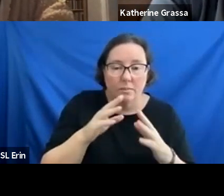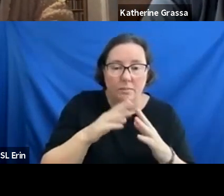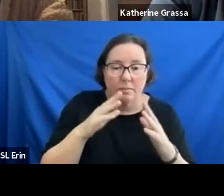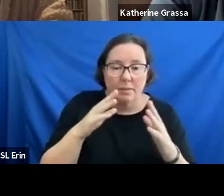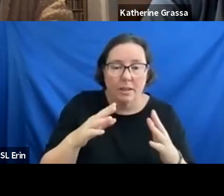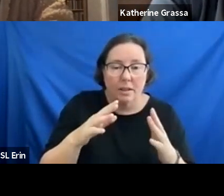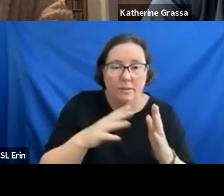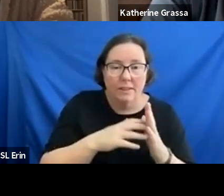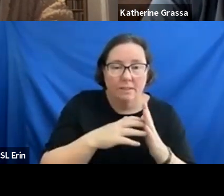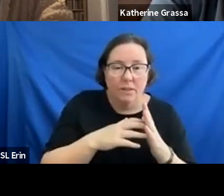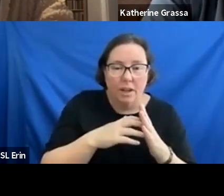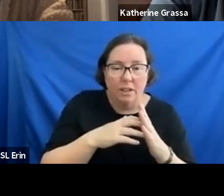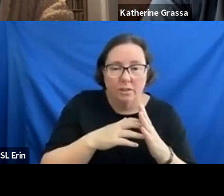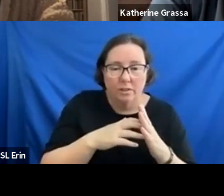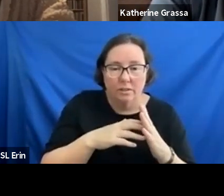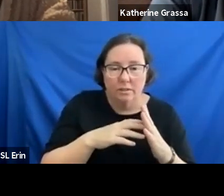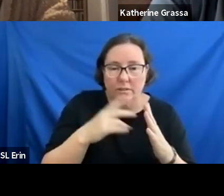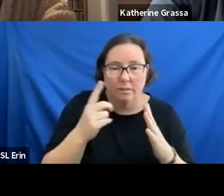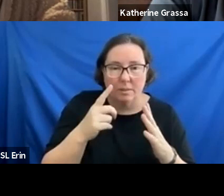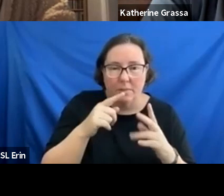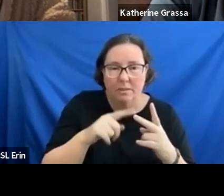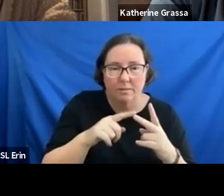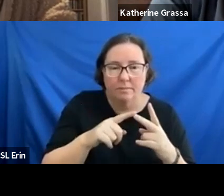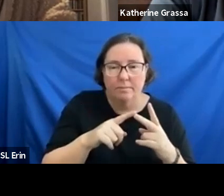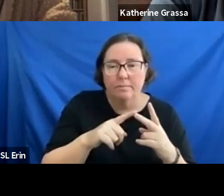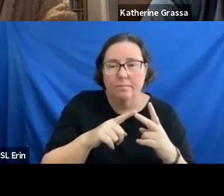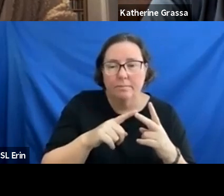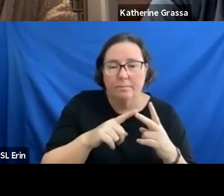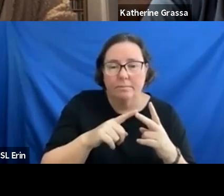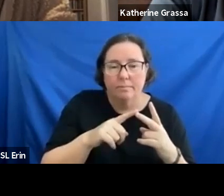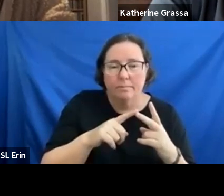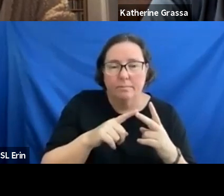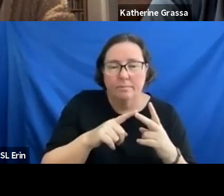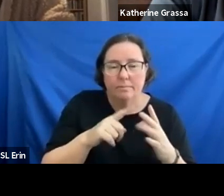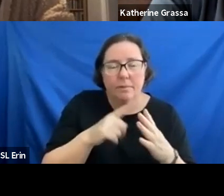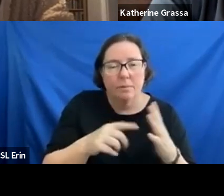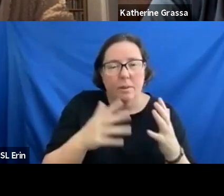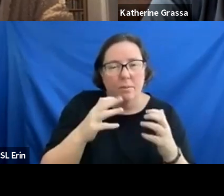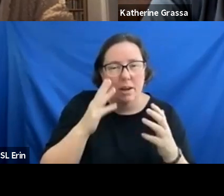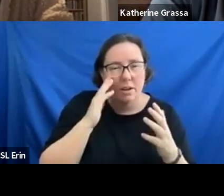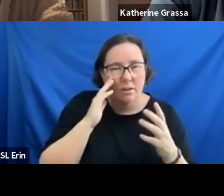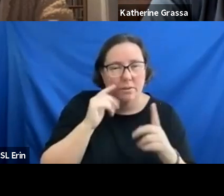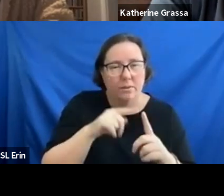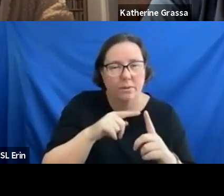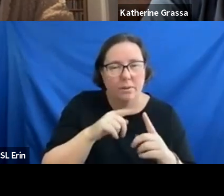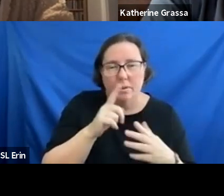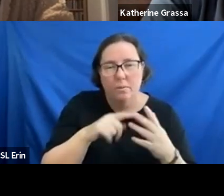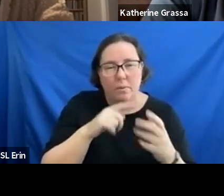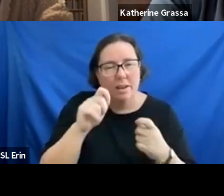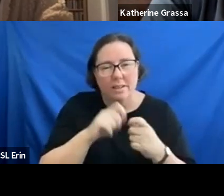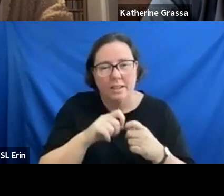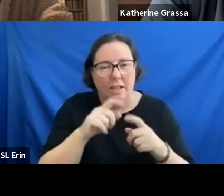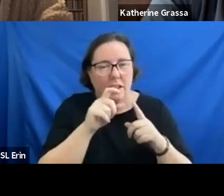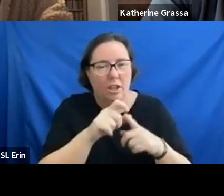housing fragile, something along those lines. And so what I want to know is what exactly are